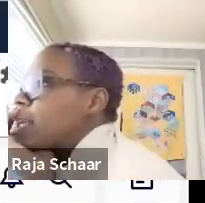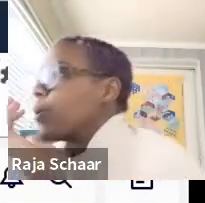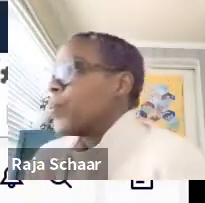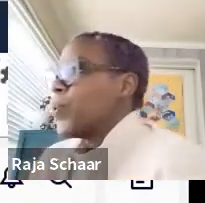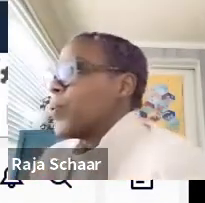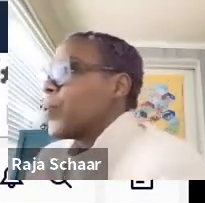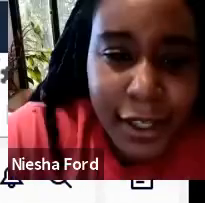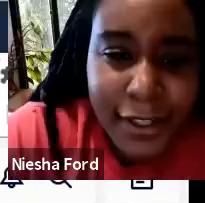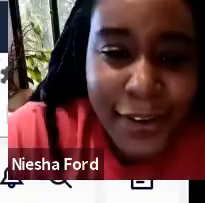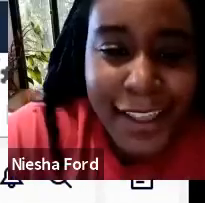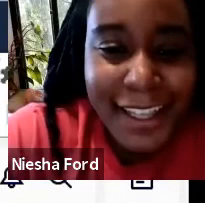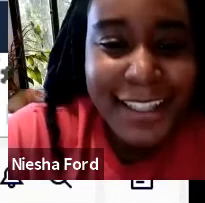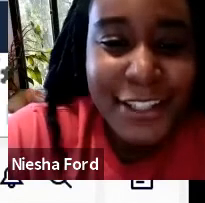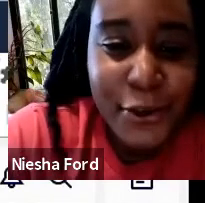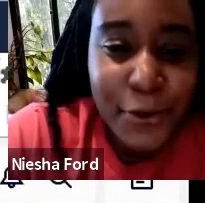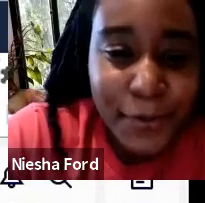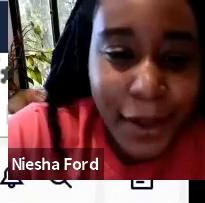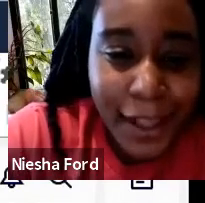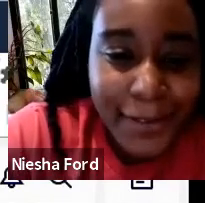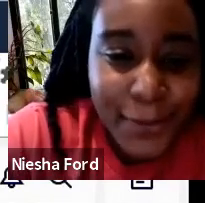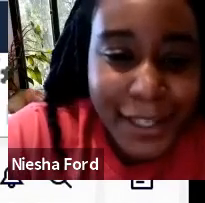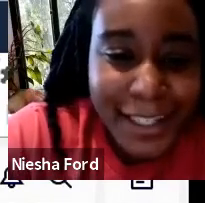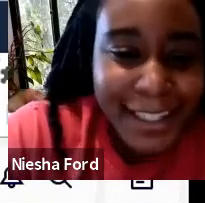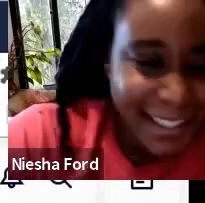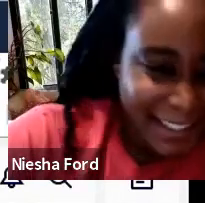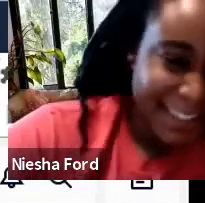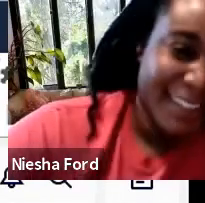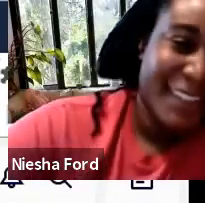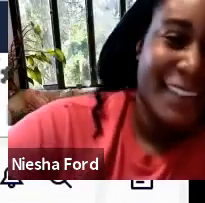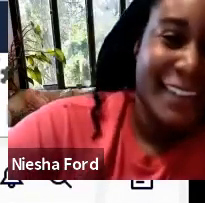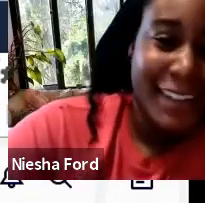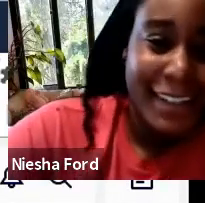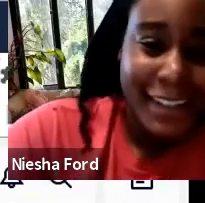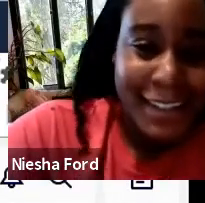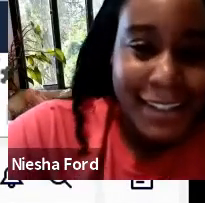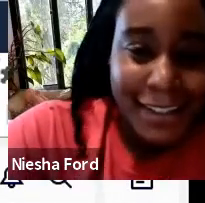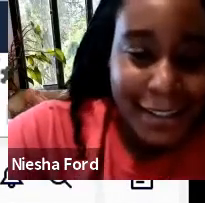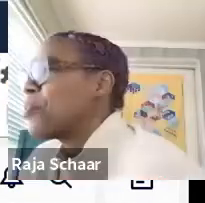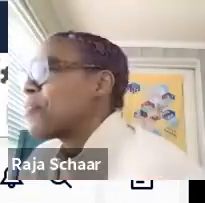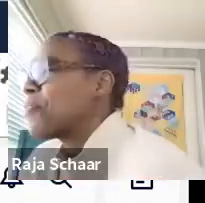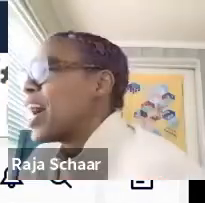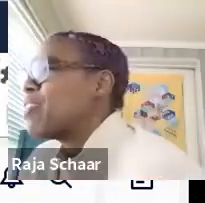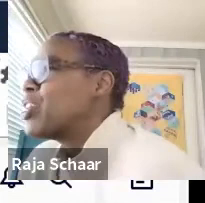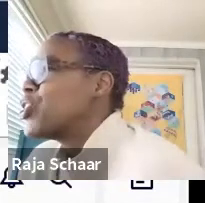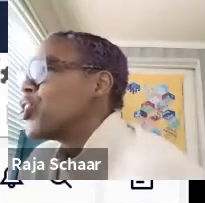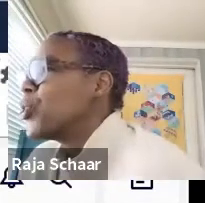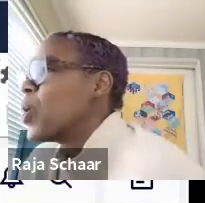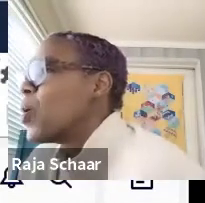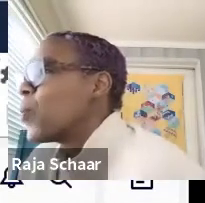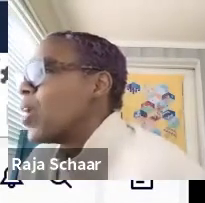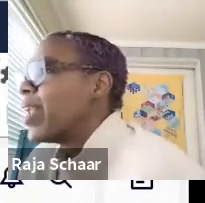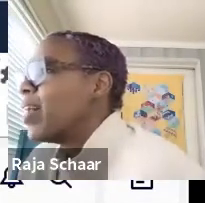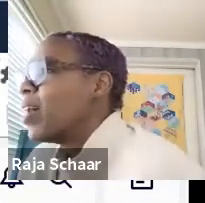Let's see. We're getting a lot of different things. Okay, we go. Okay, but we have some low numbers here. 1.5, 1.5,